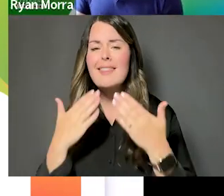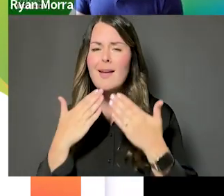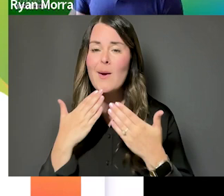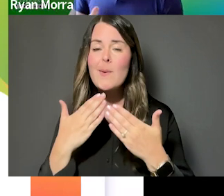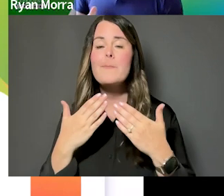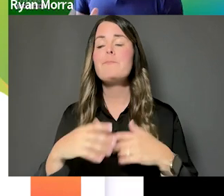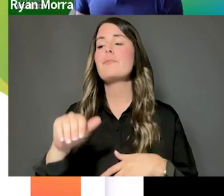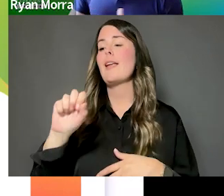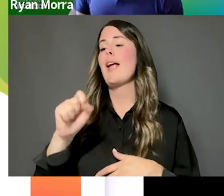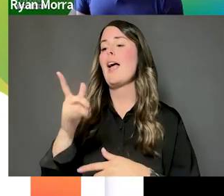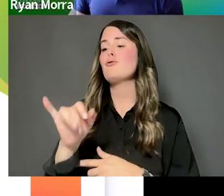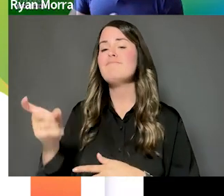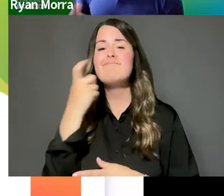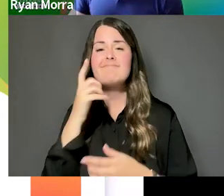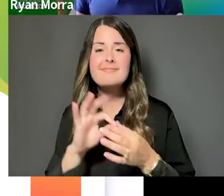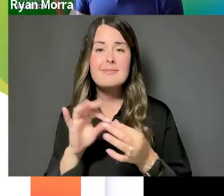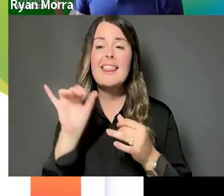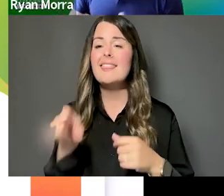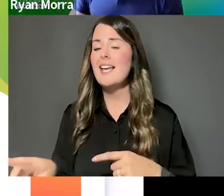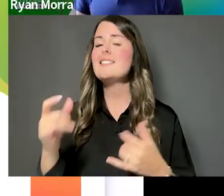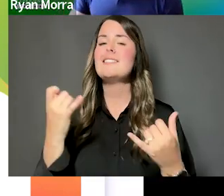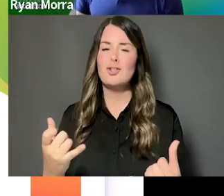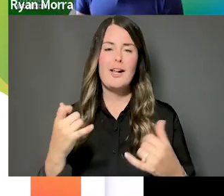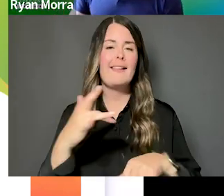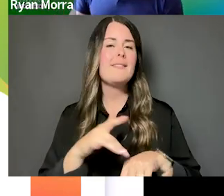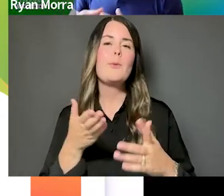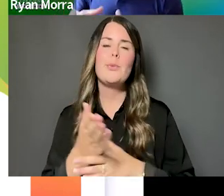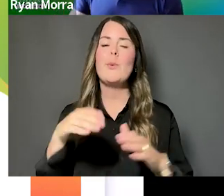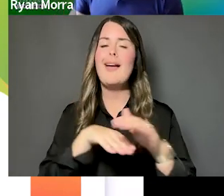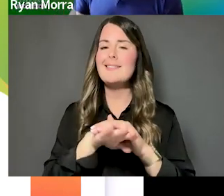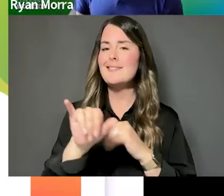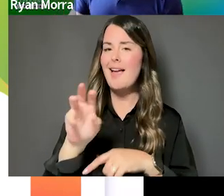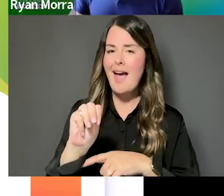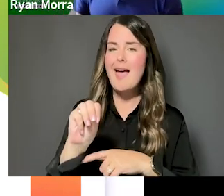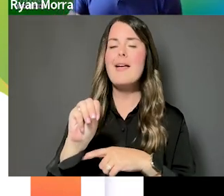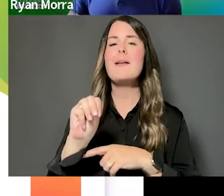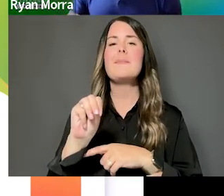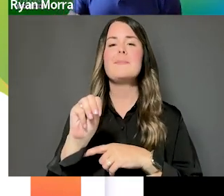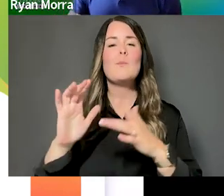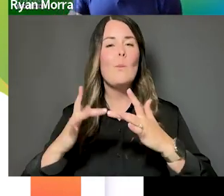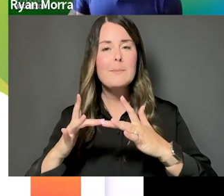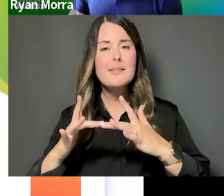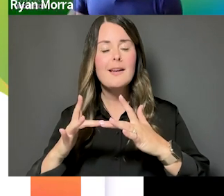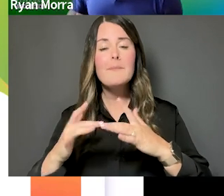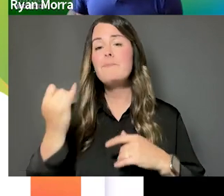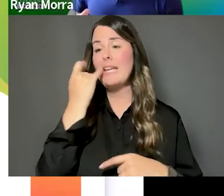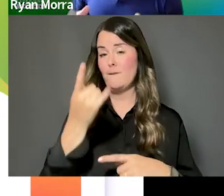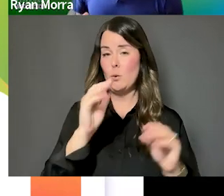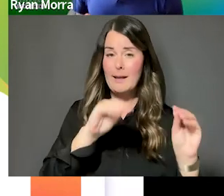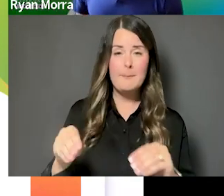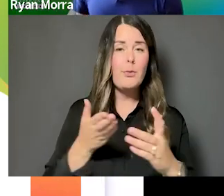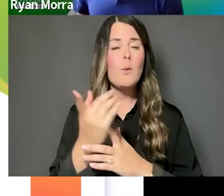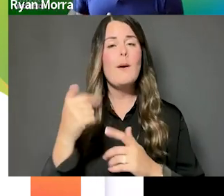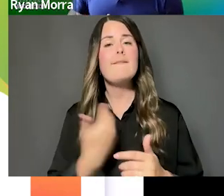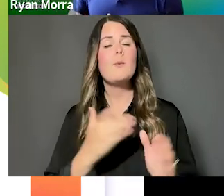Tina. As Ashley just noted, these updates are all currently available through our accessim.org website. If you